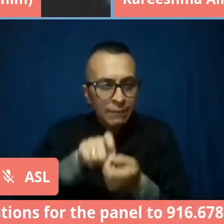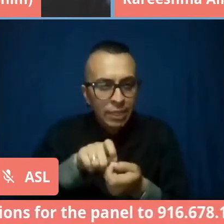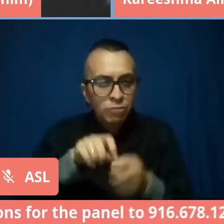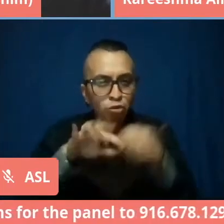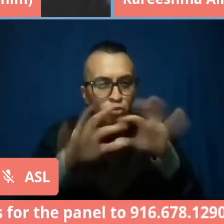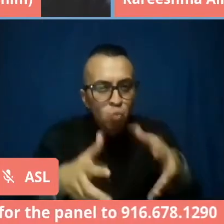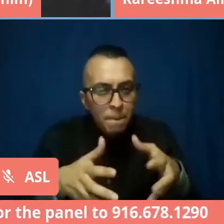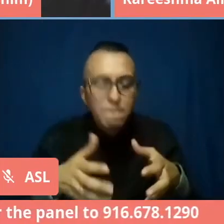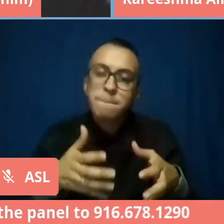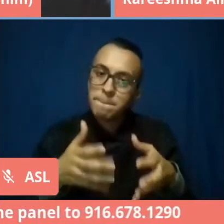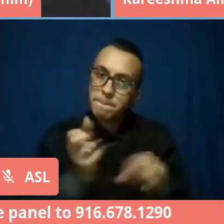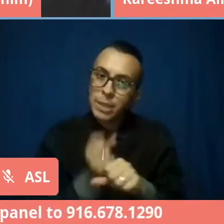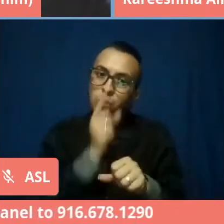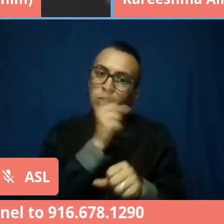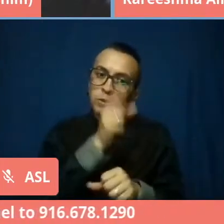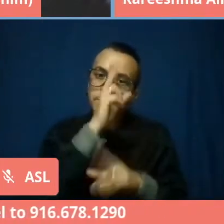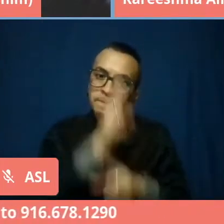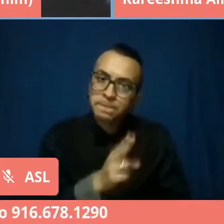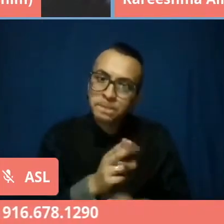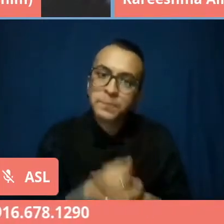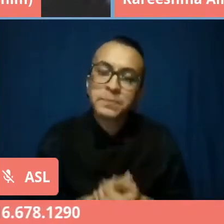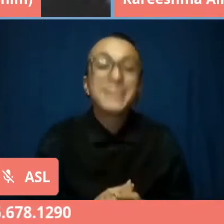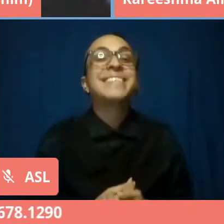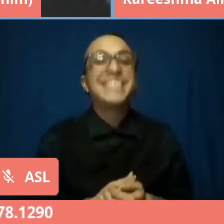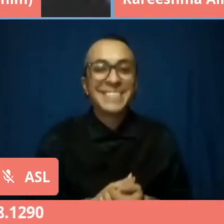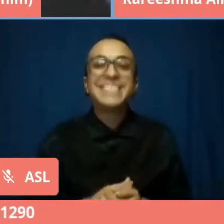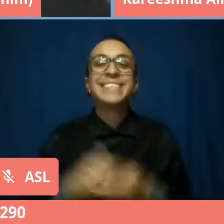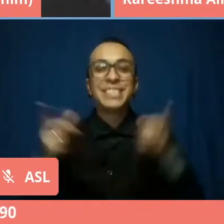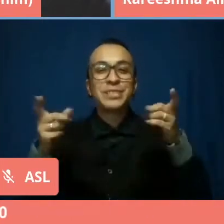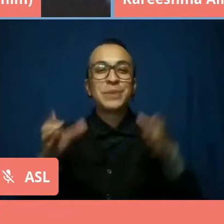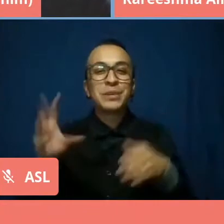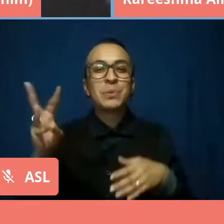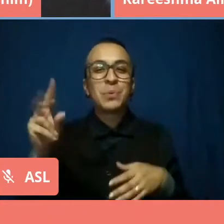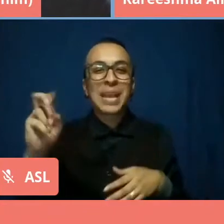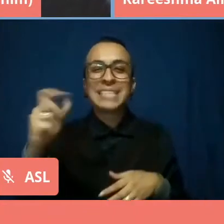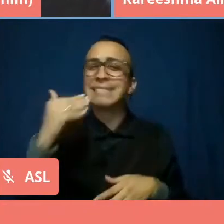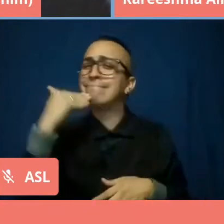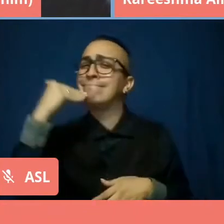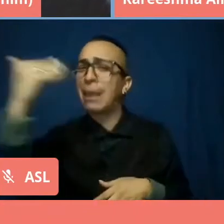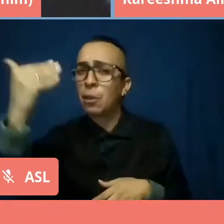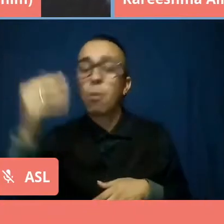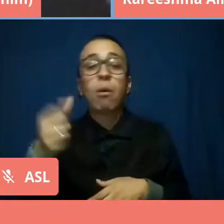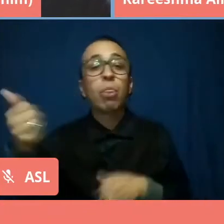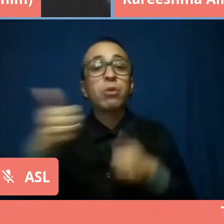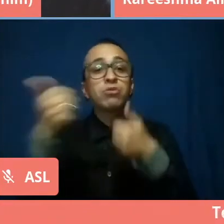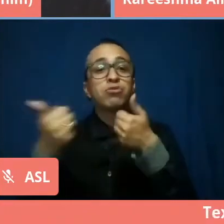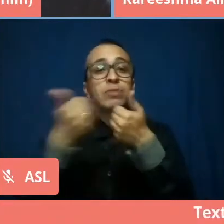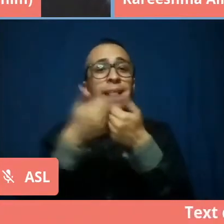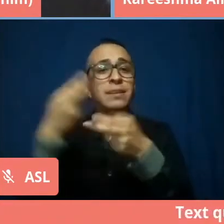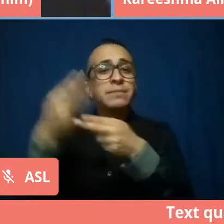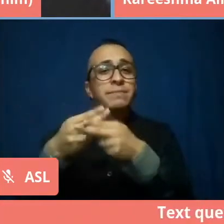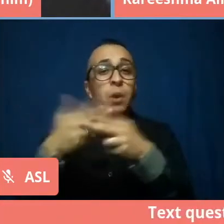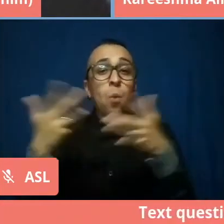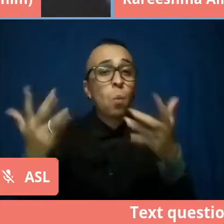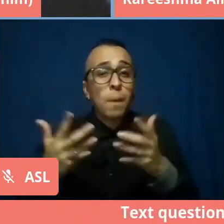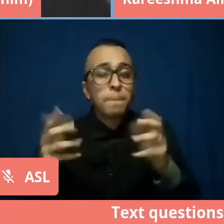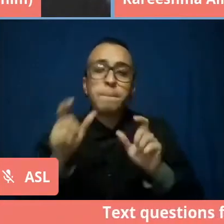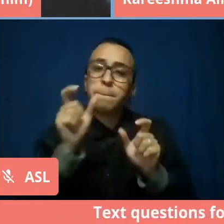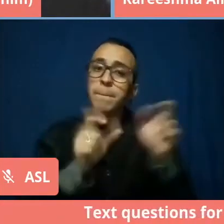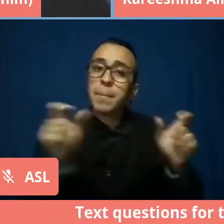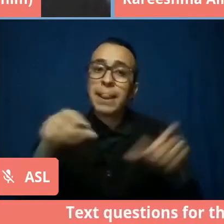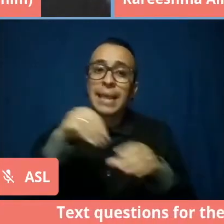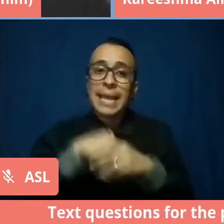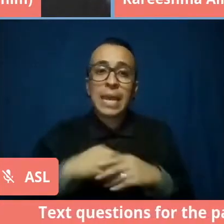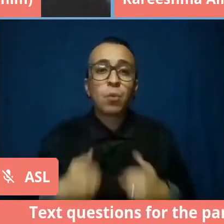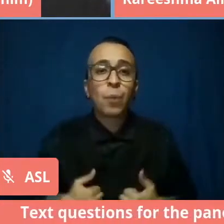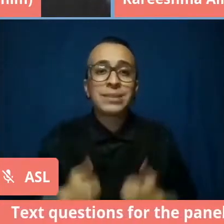are doing this work for. Thank you. Another challenge we're hearing a lot about is people who are in residential